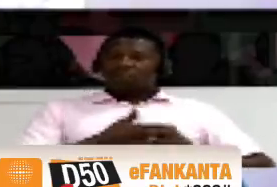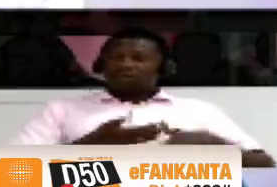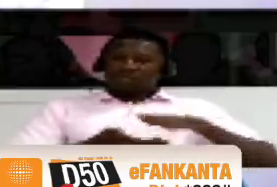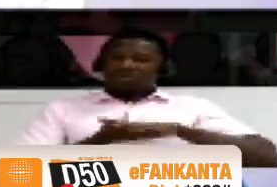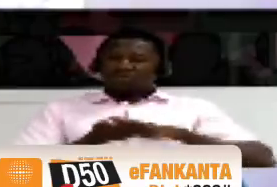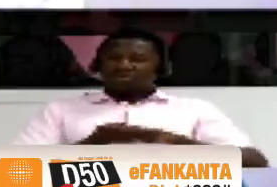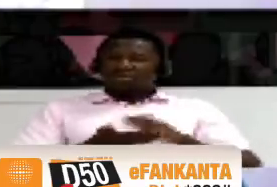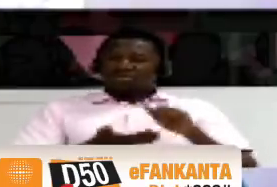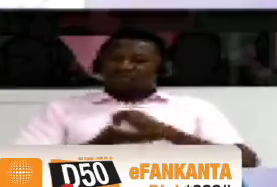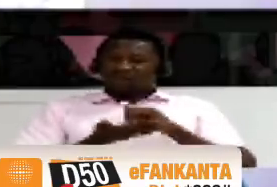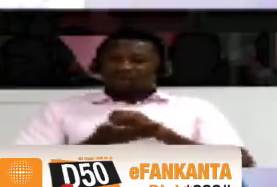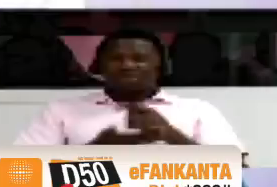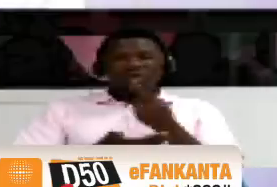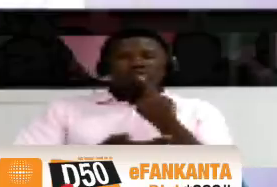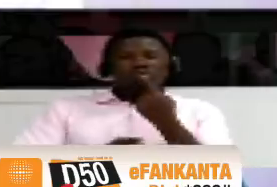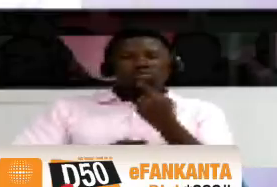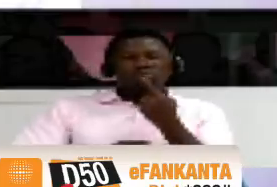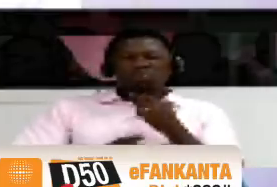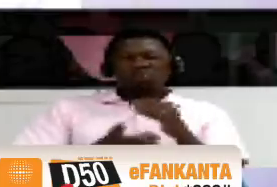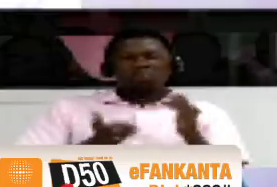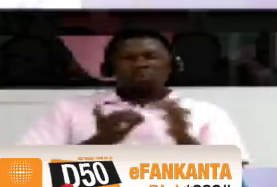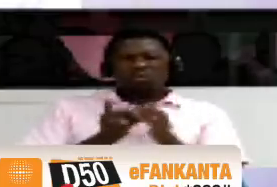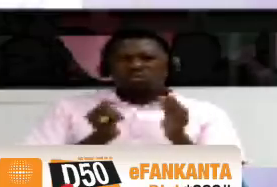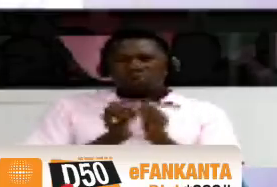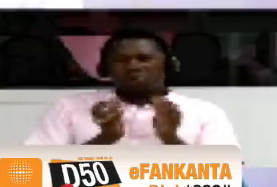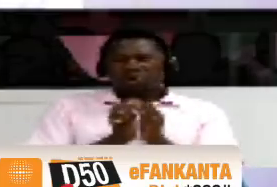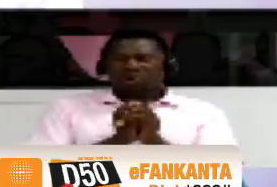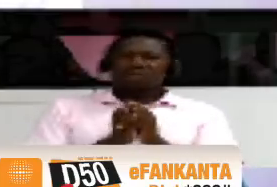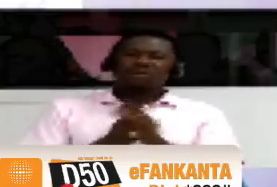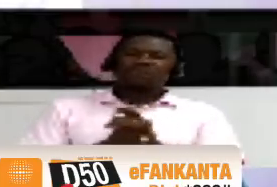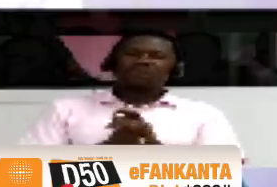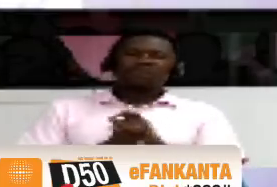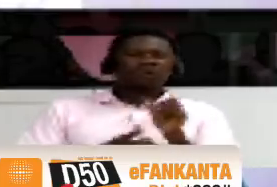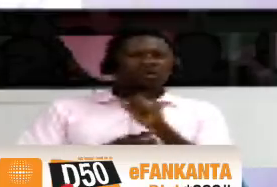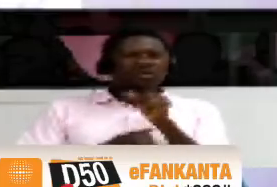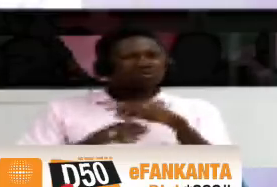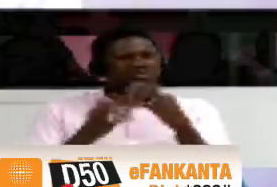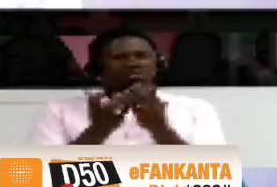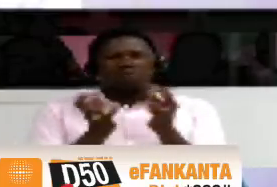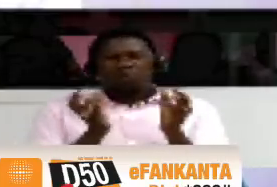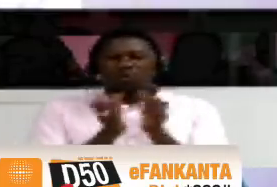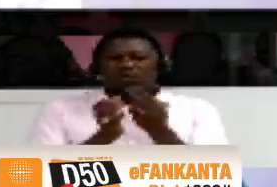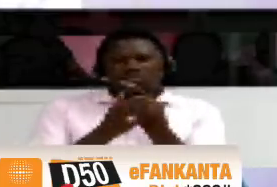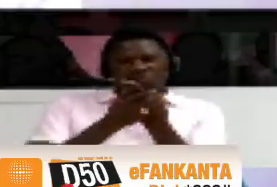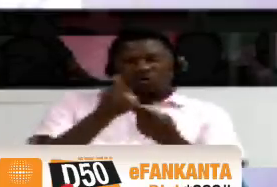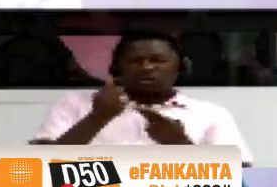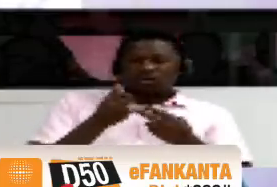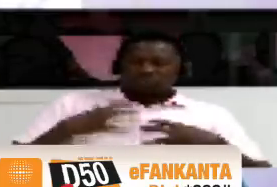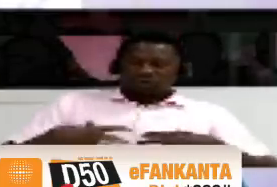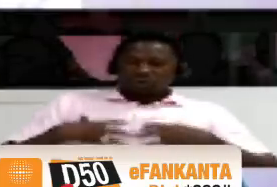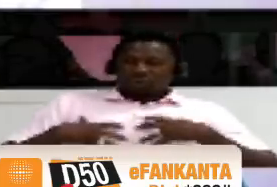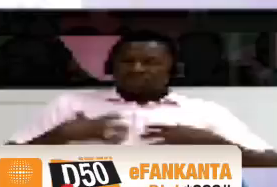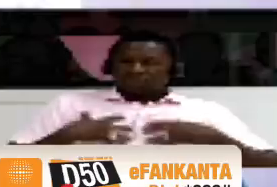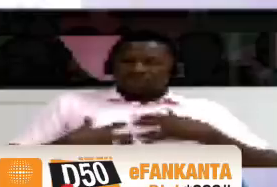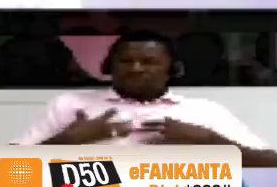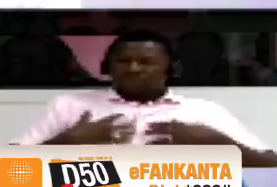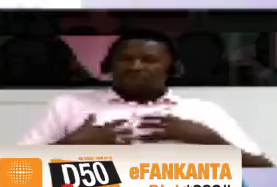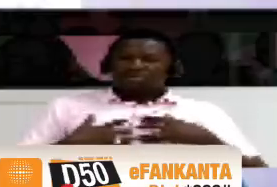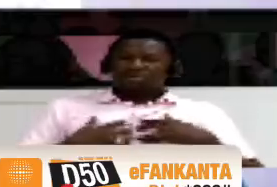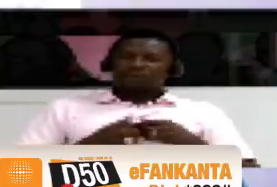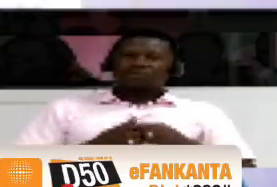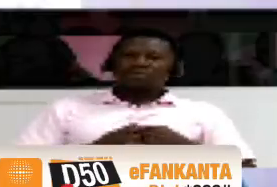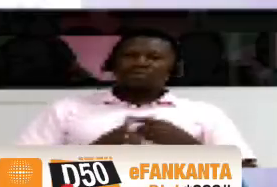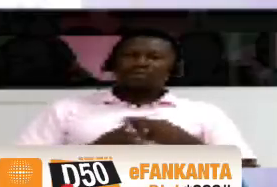hemorrhage, necrosis, severe edema of both lungs,